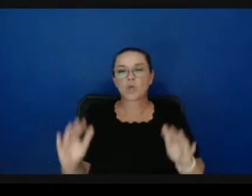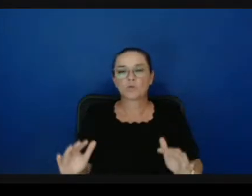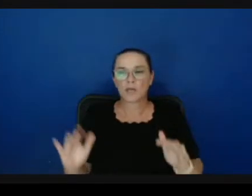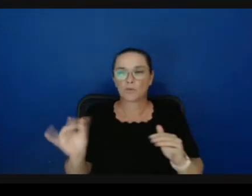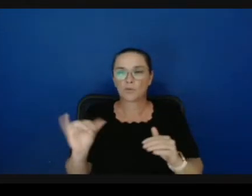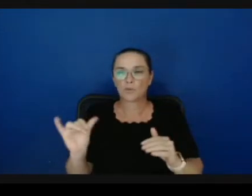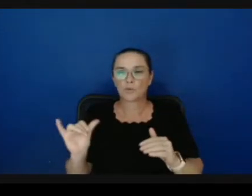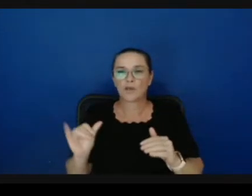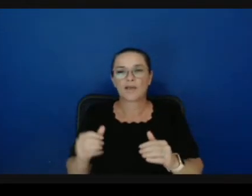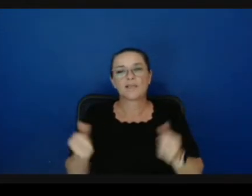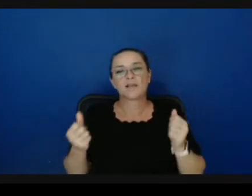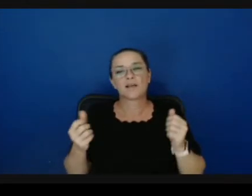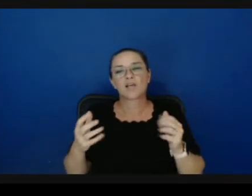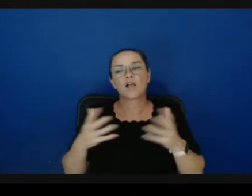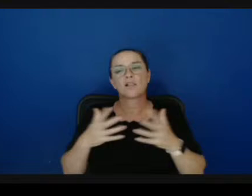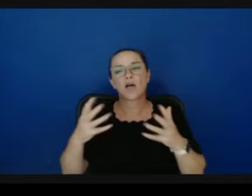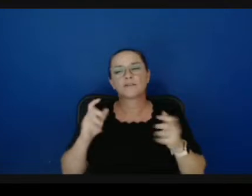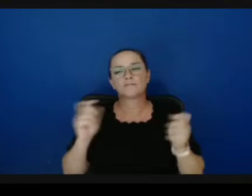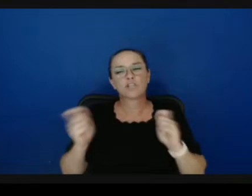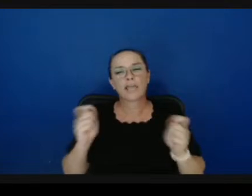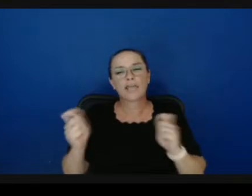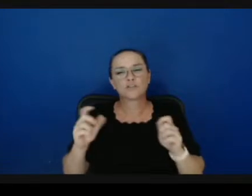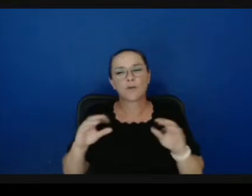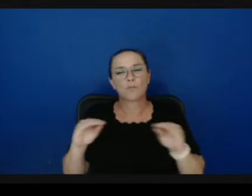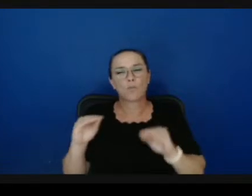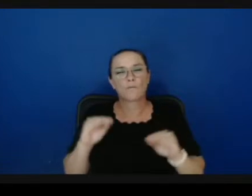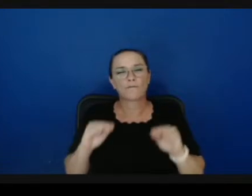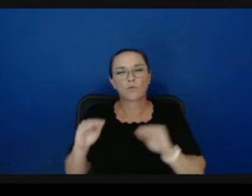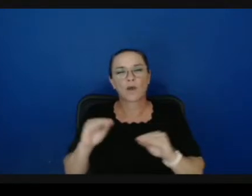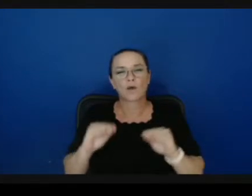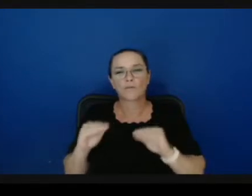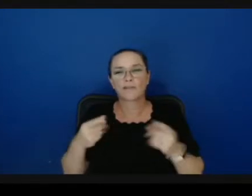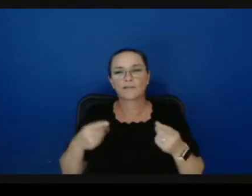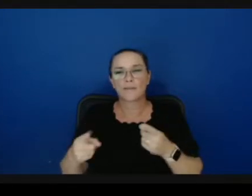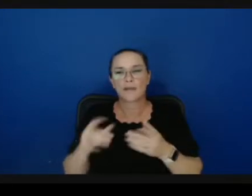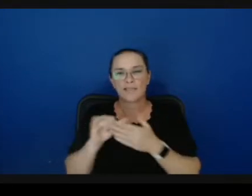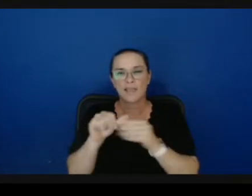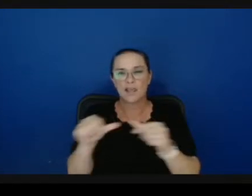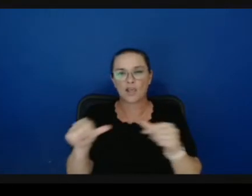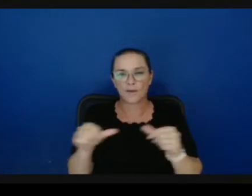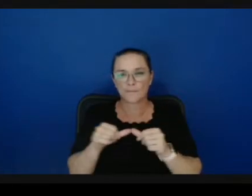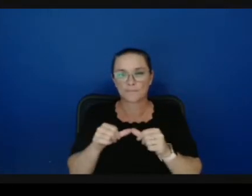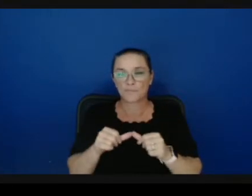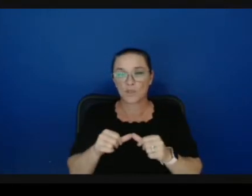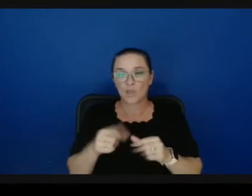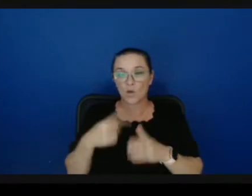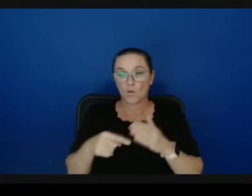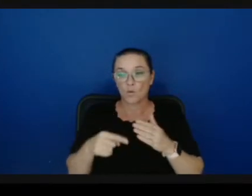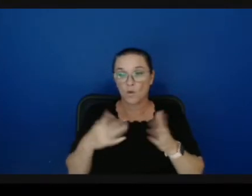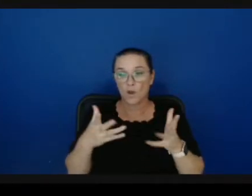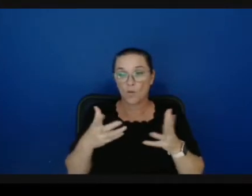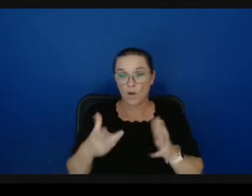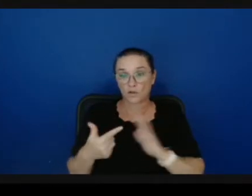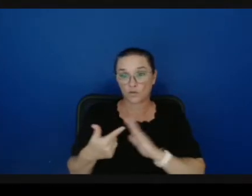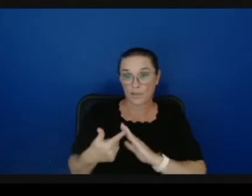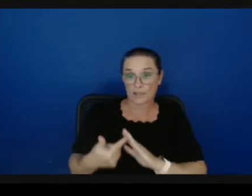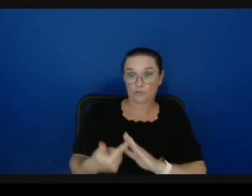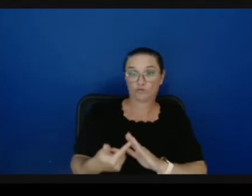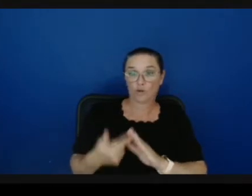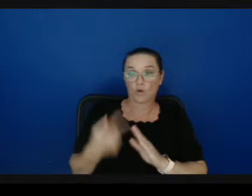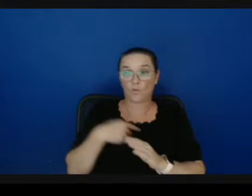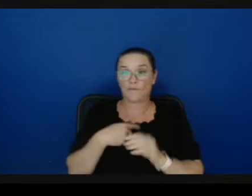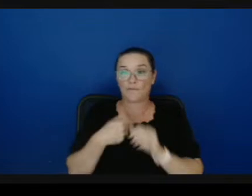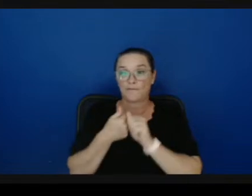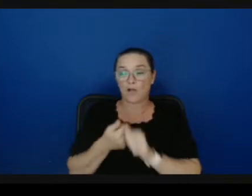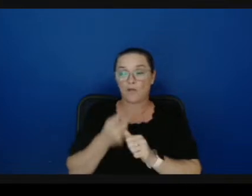and variations happening right in here. The station that I really wanted to point out, and I feel is most important, that we've been tracking for a long time